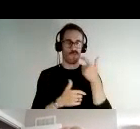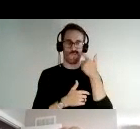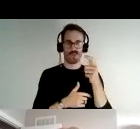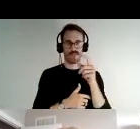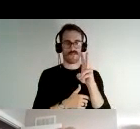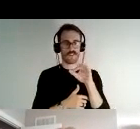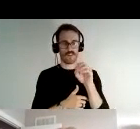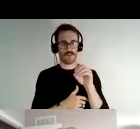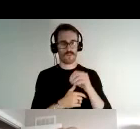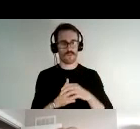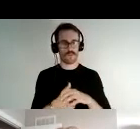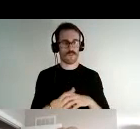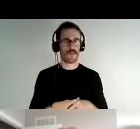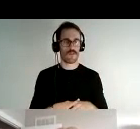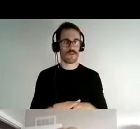feedback loop going.